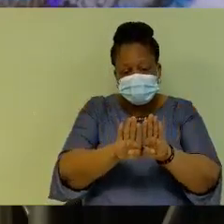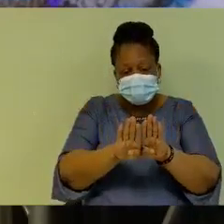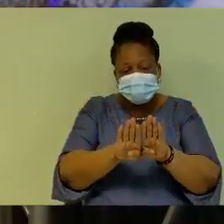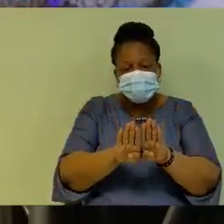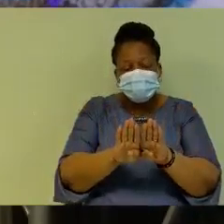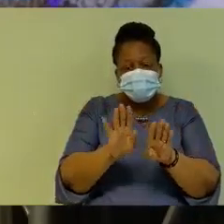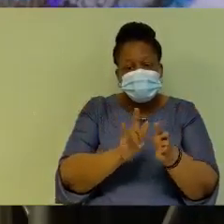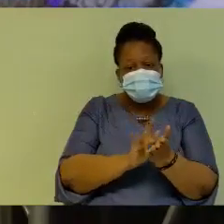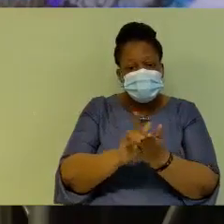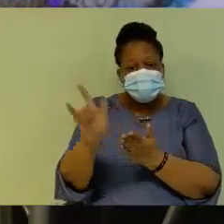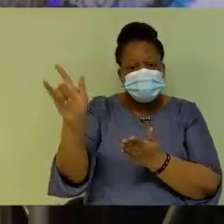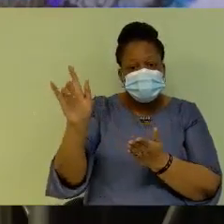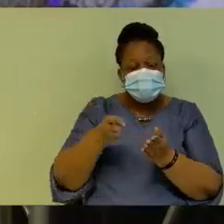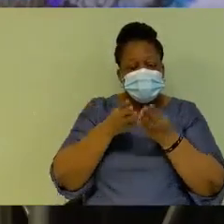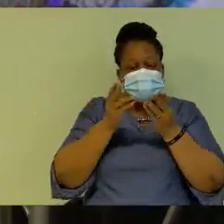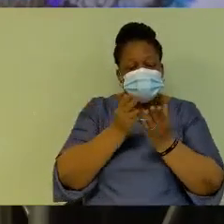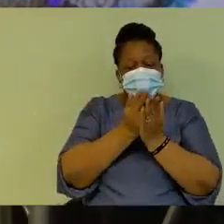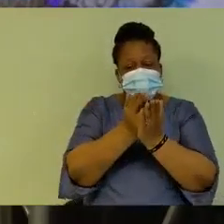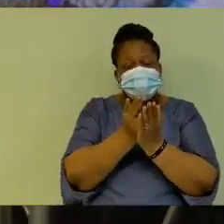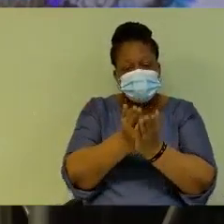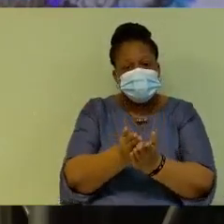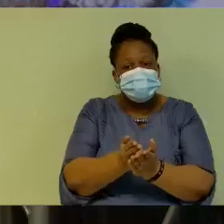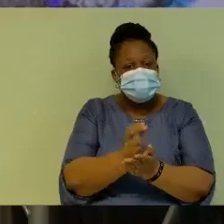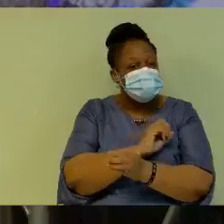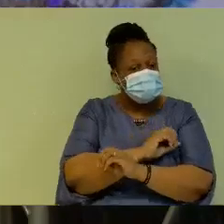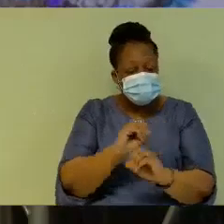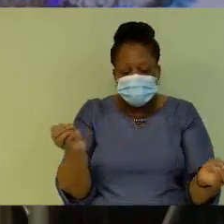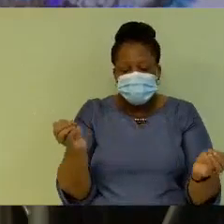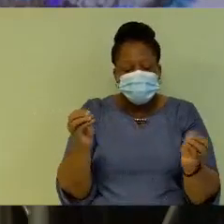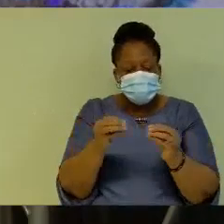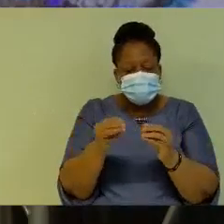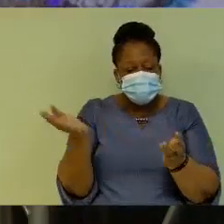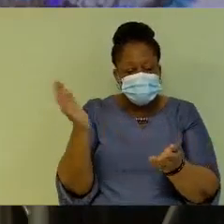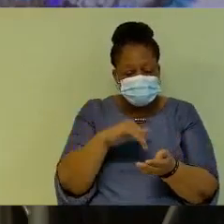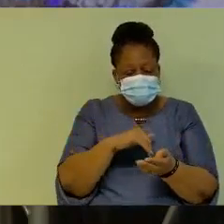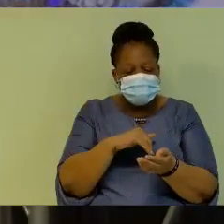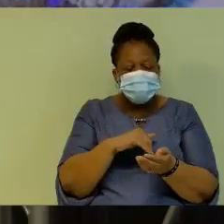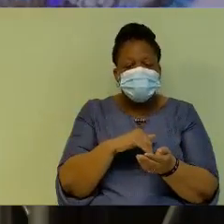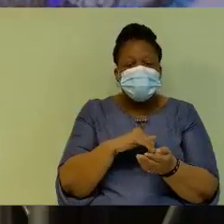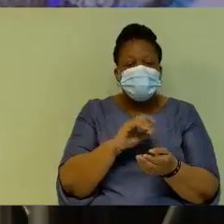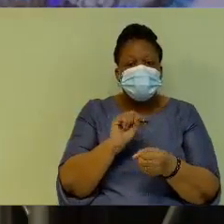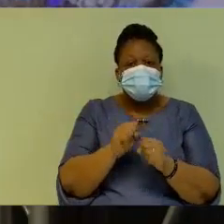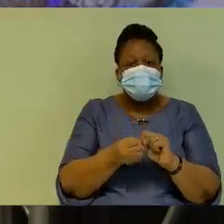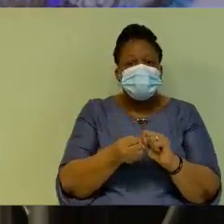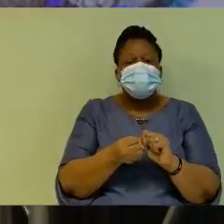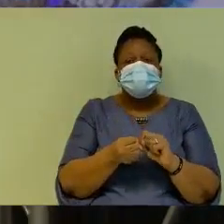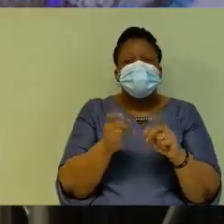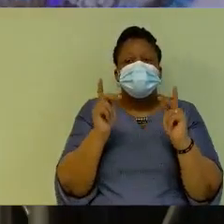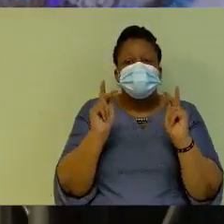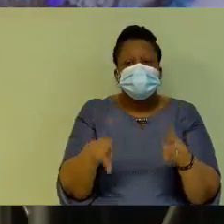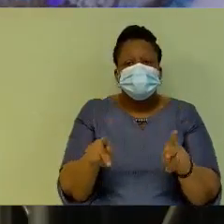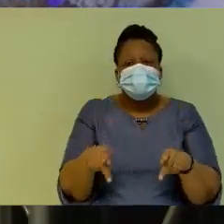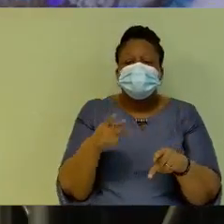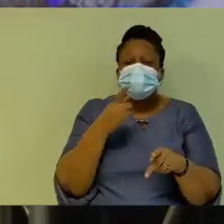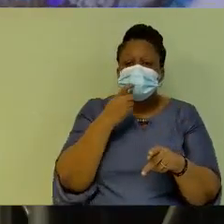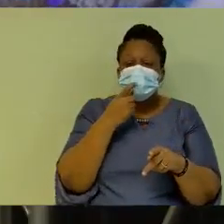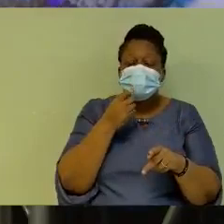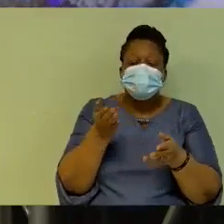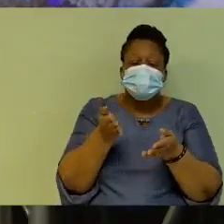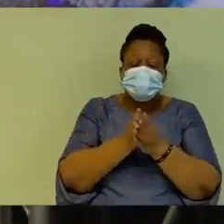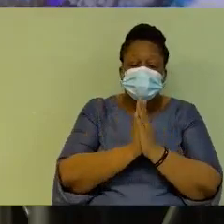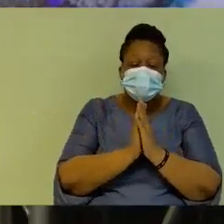regular commercial flights ceased. So individuals who would have requested, meaning nationals who would have requested